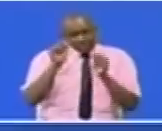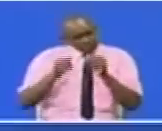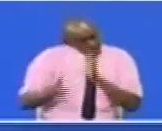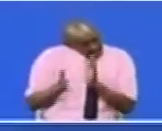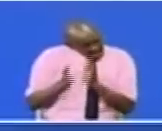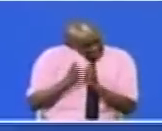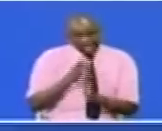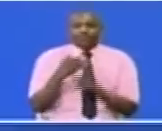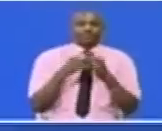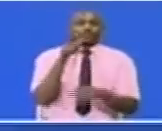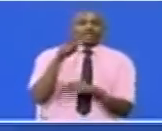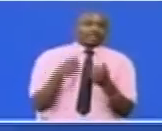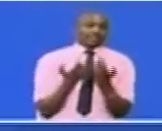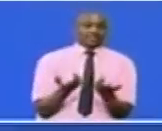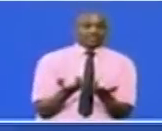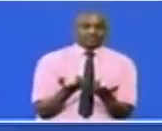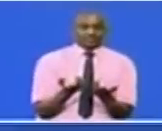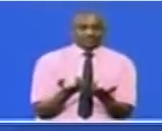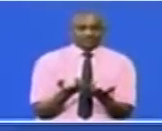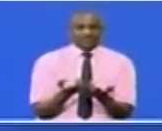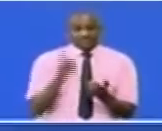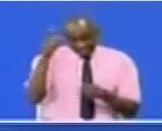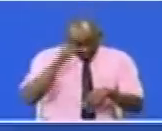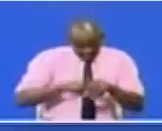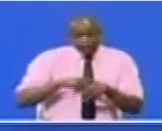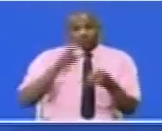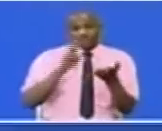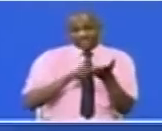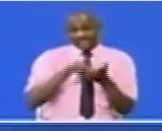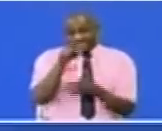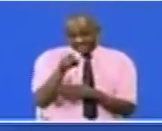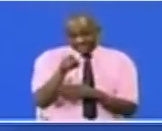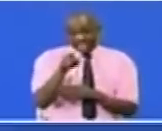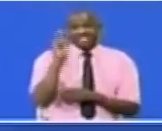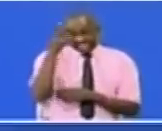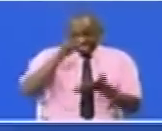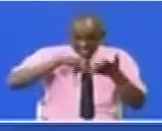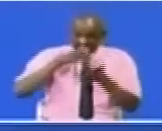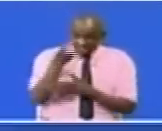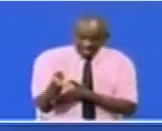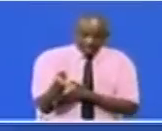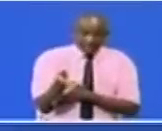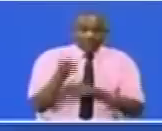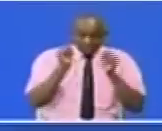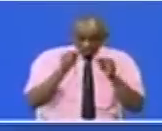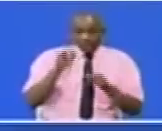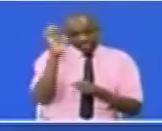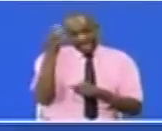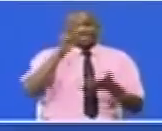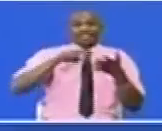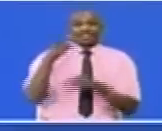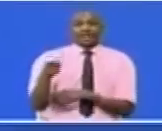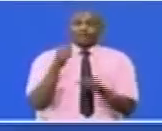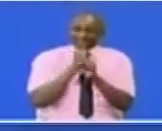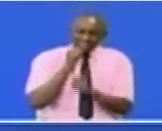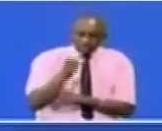accelerated. The matter read for the first time, we reduce the period before the second reading and go to the third reading and make